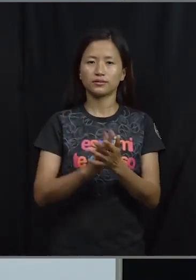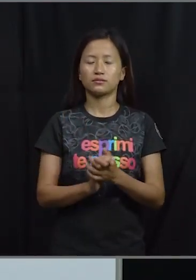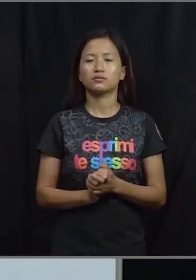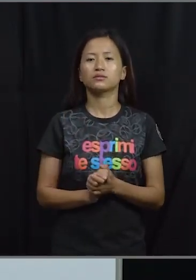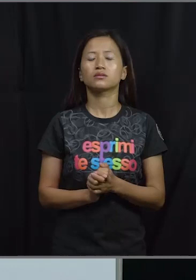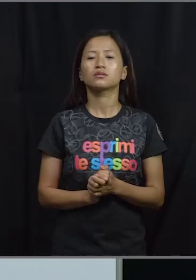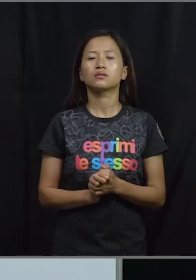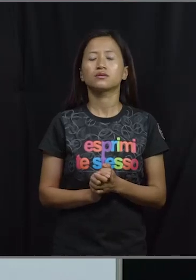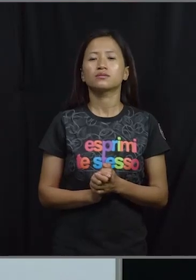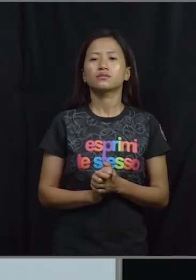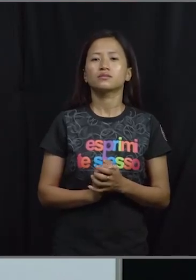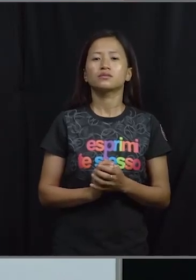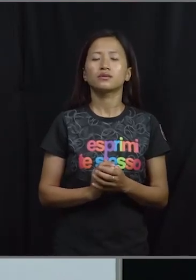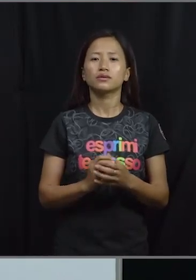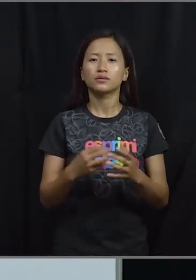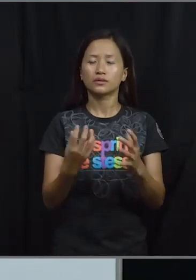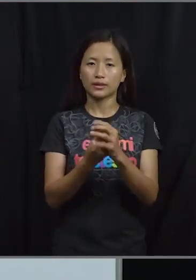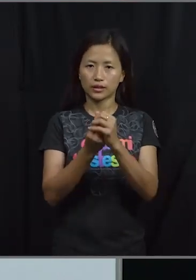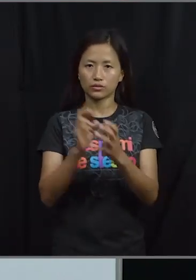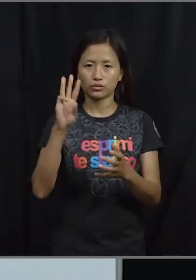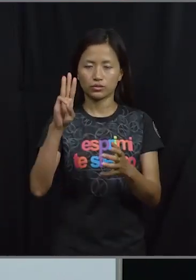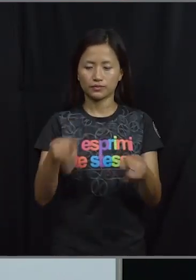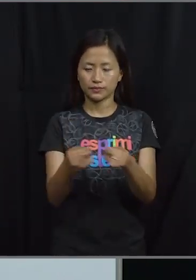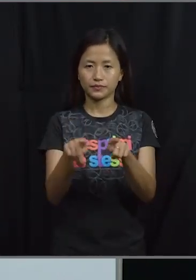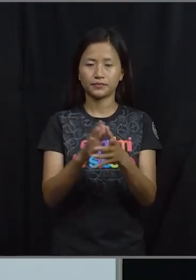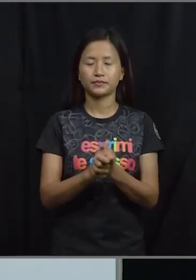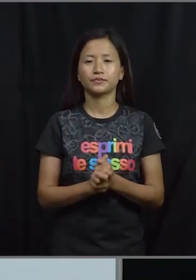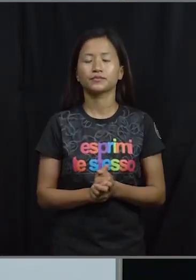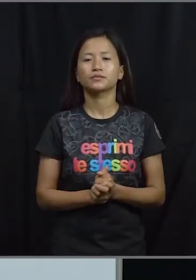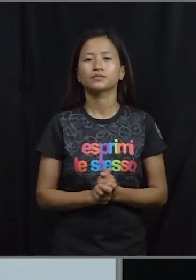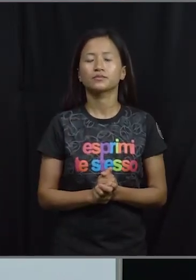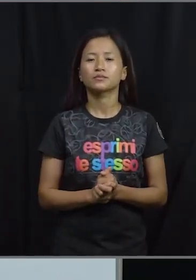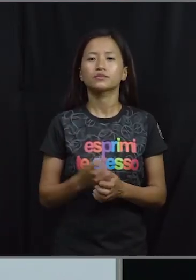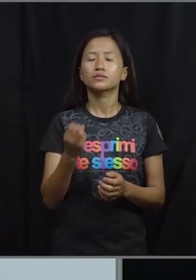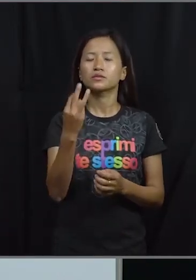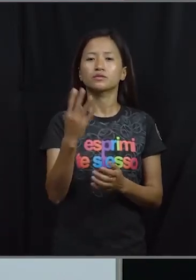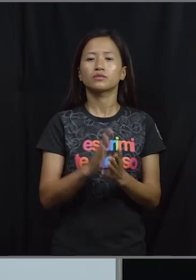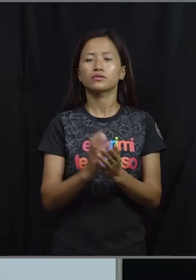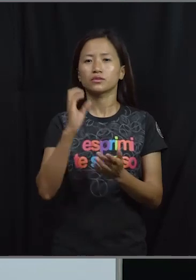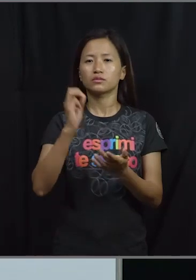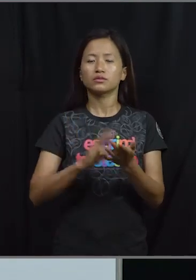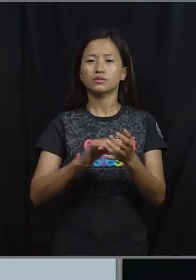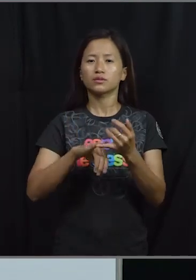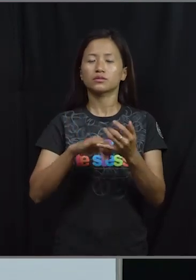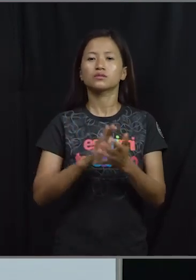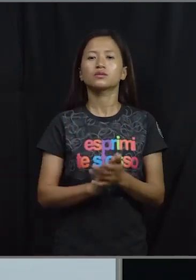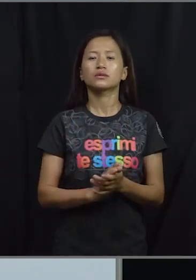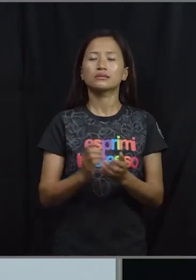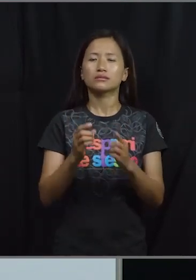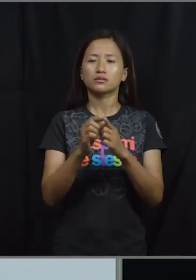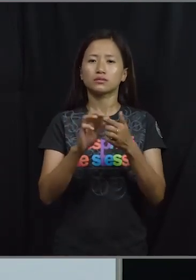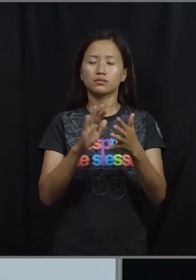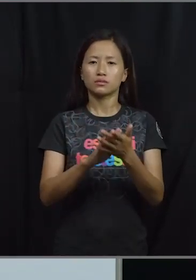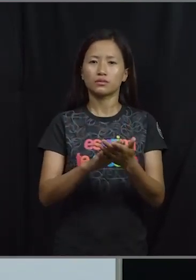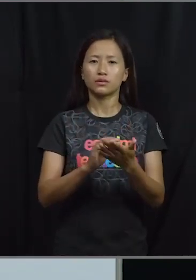demand, including that 5, you have to add these 3 as well. So number of consumers in the market determines